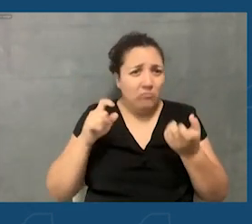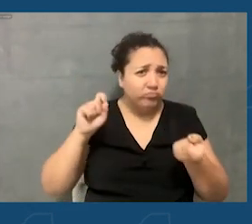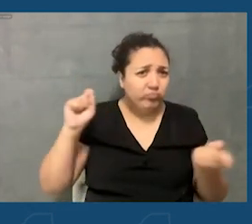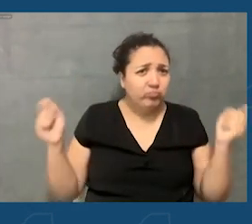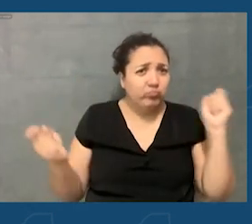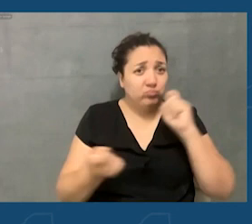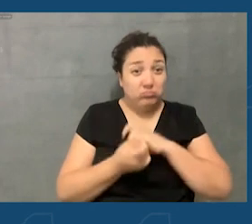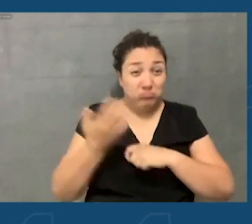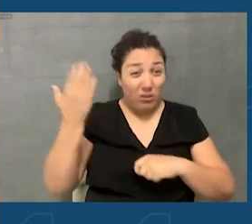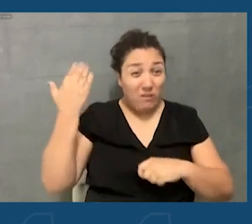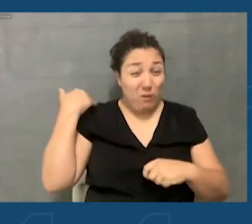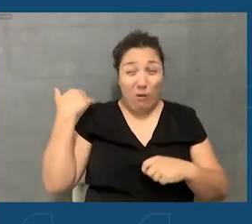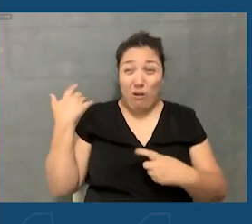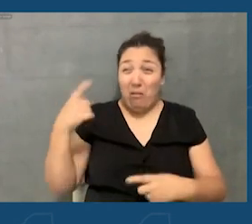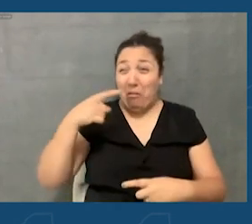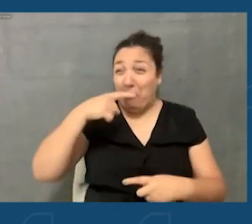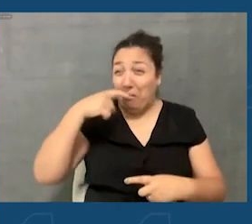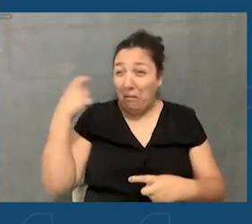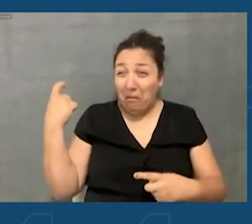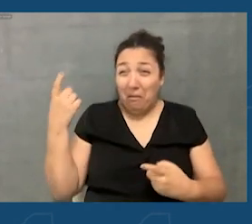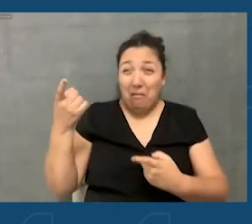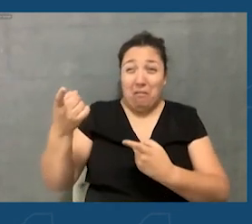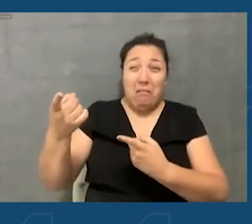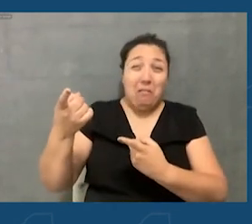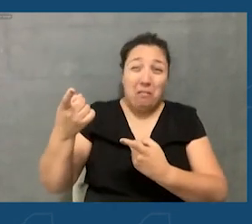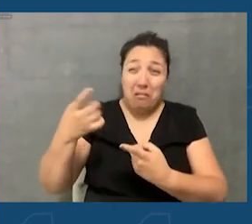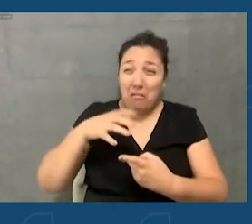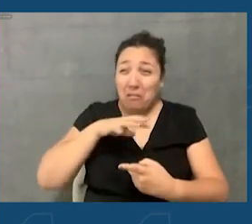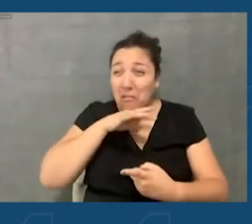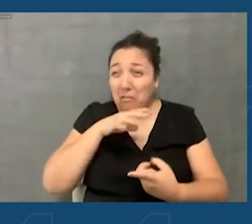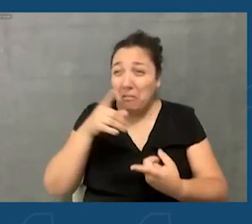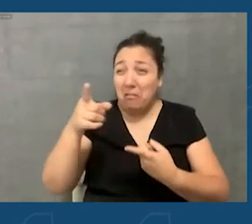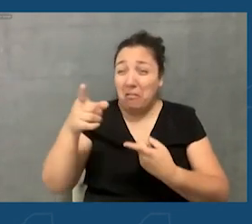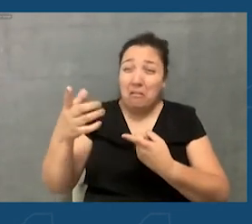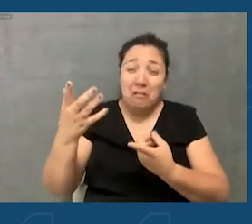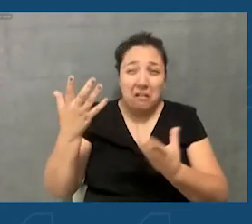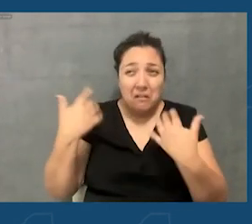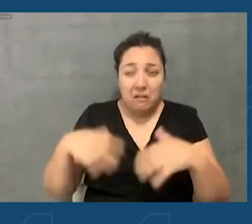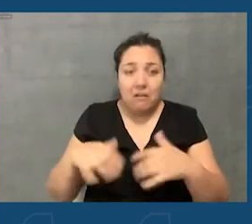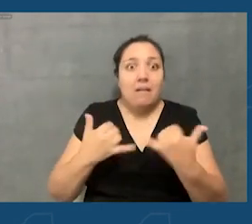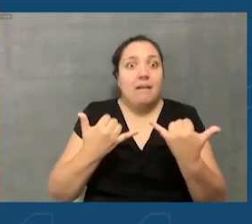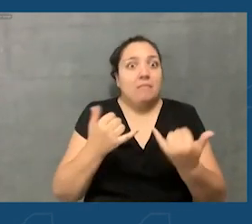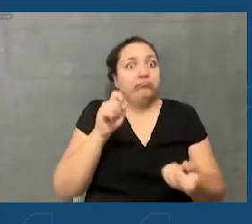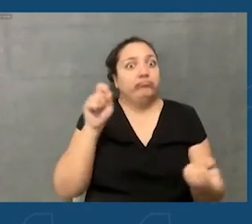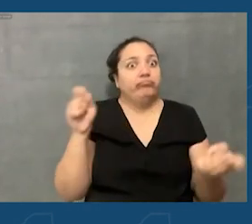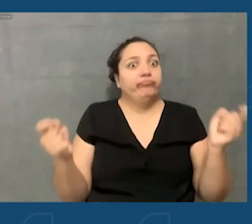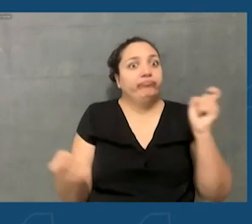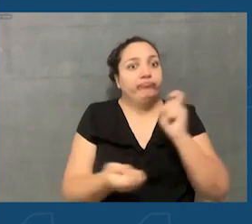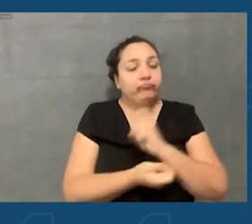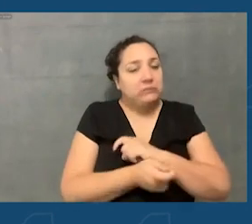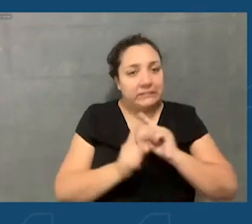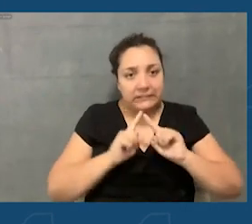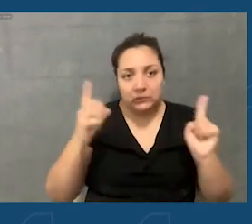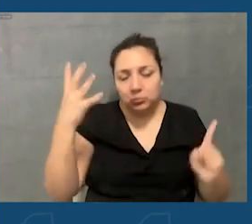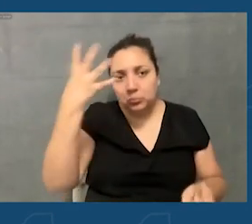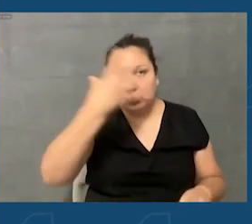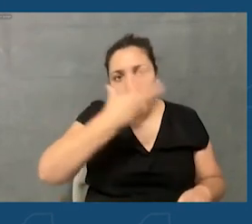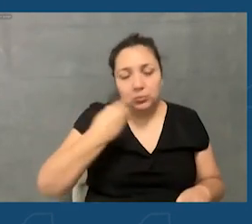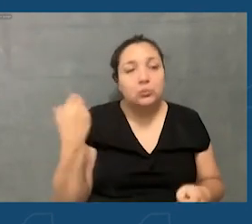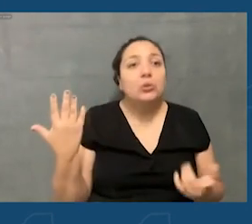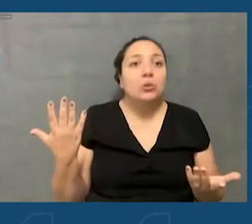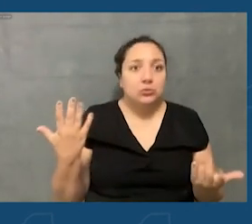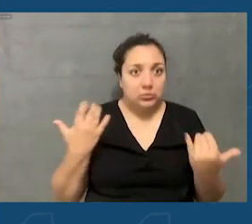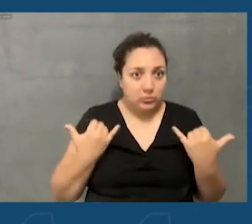New Yorkers are ashamed of and are scared about to something very different. And this is a forward-looking